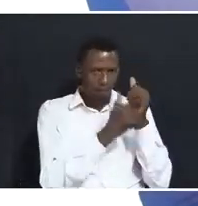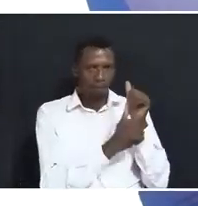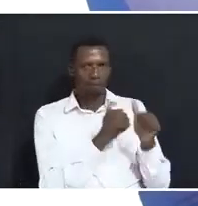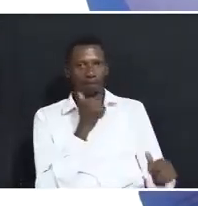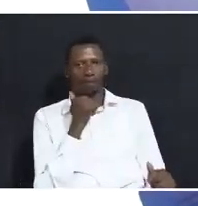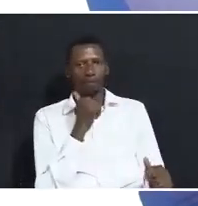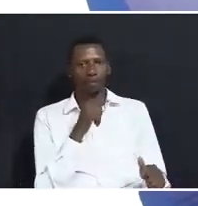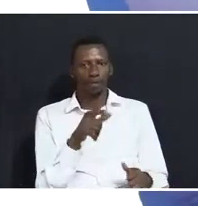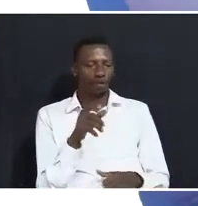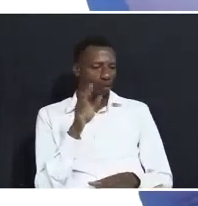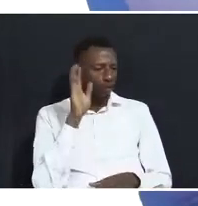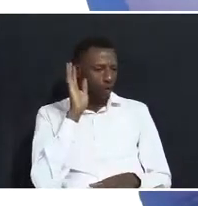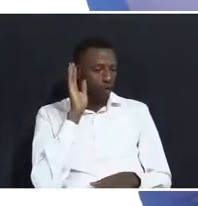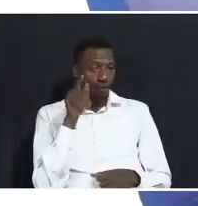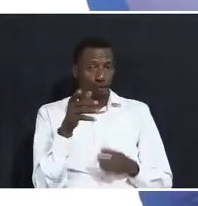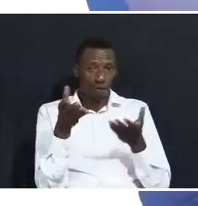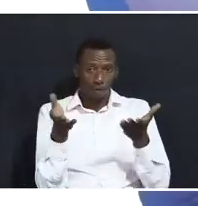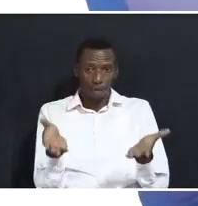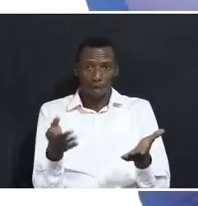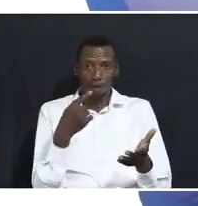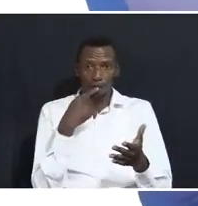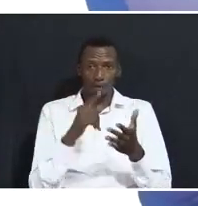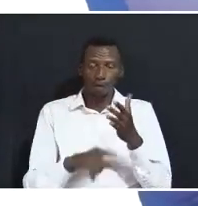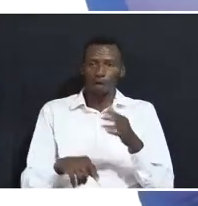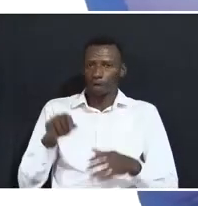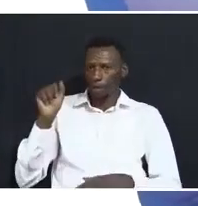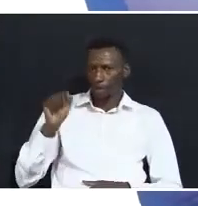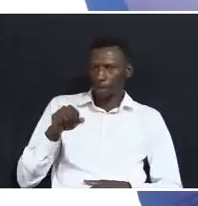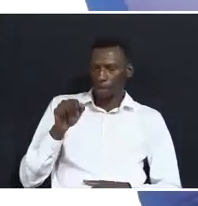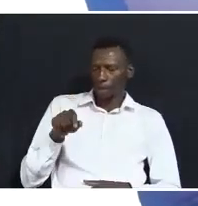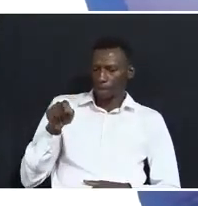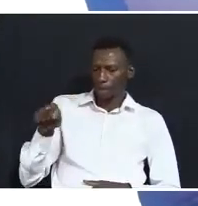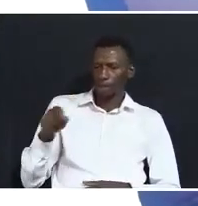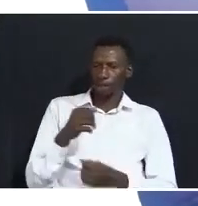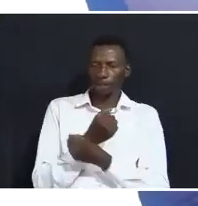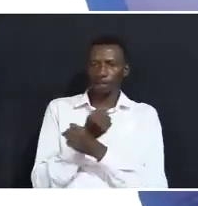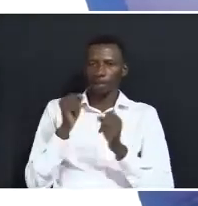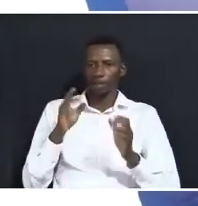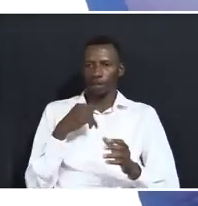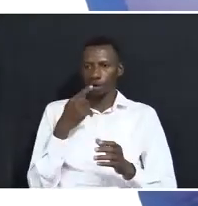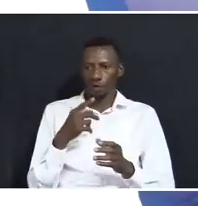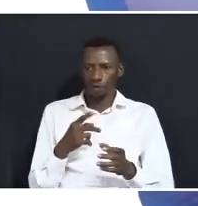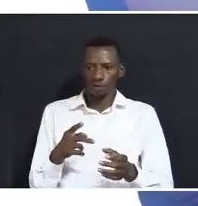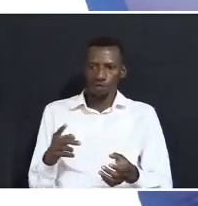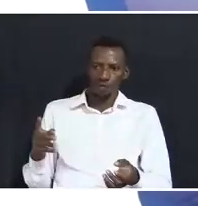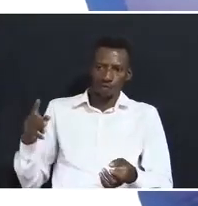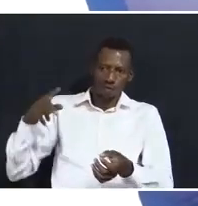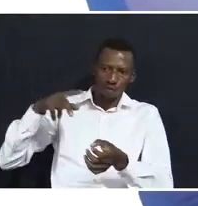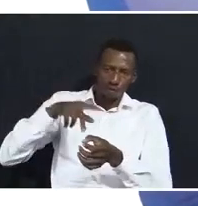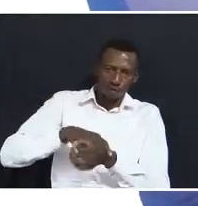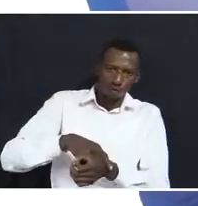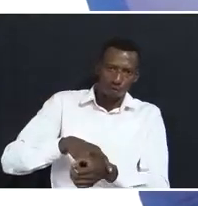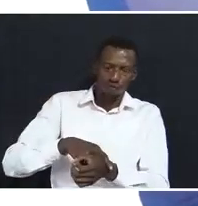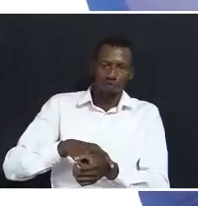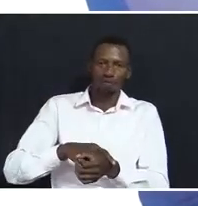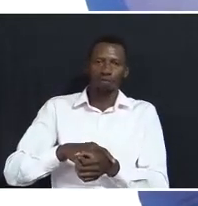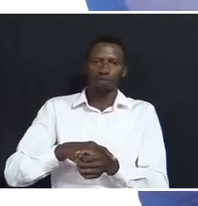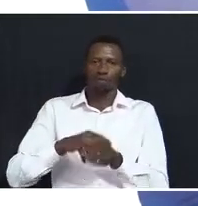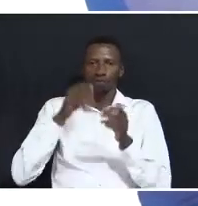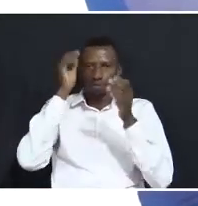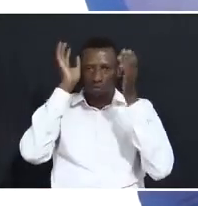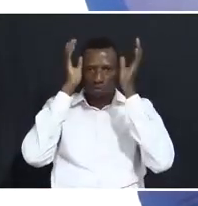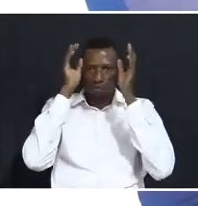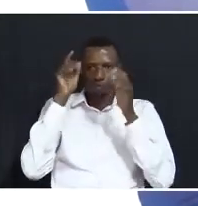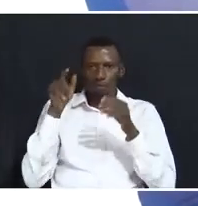you're here and you're saying, yes, that Savior who rode on a donkey foal, on a colt,